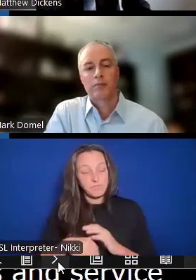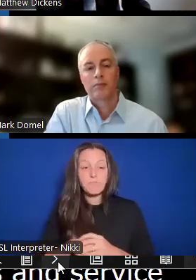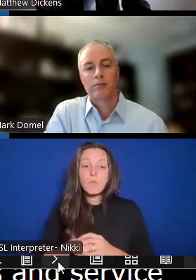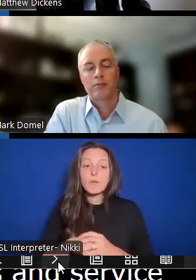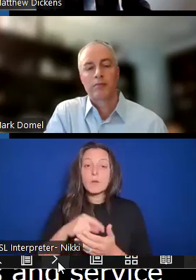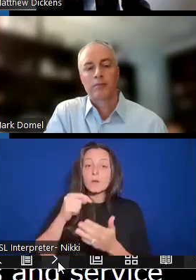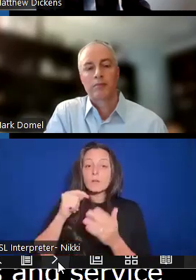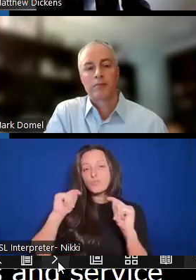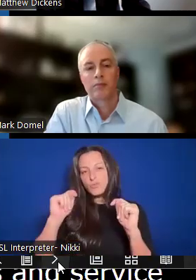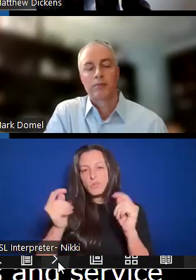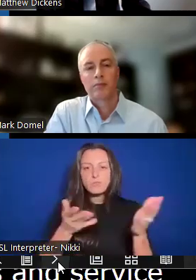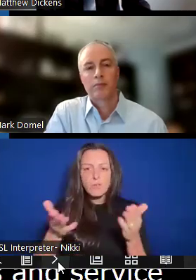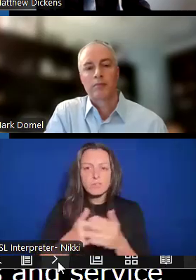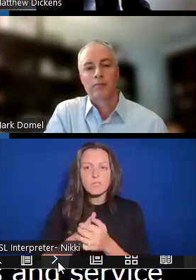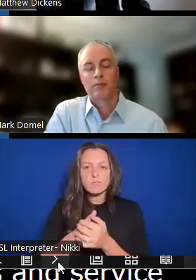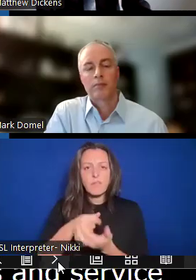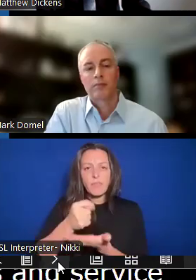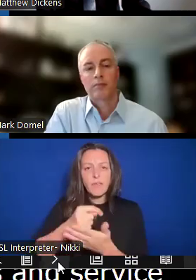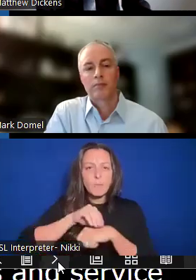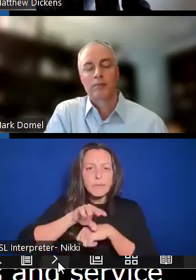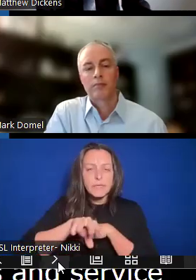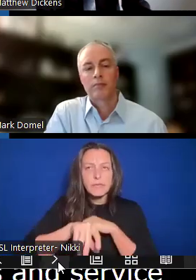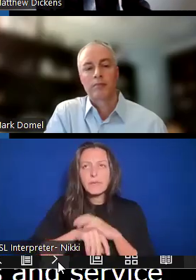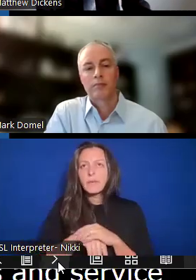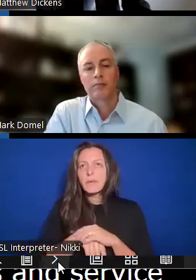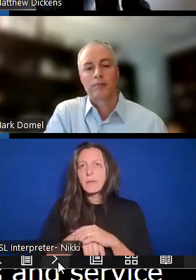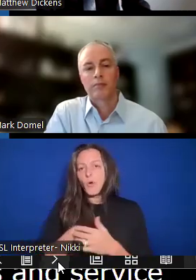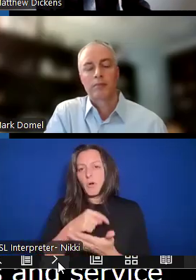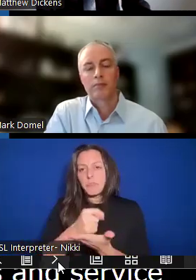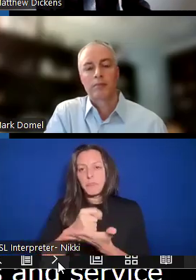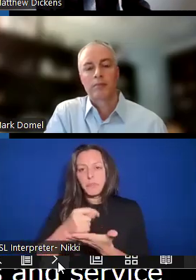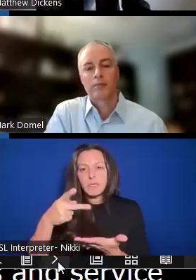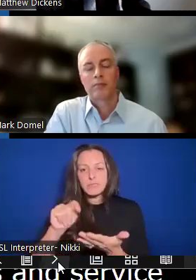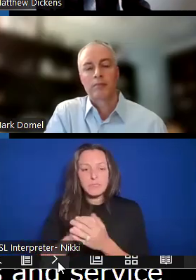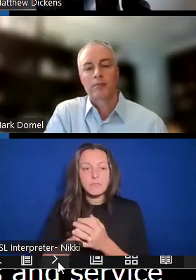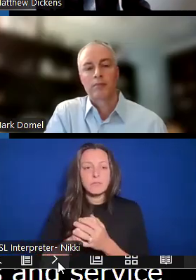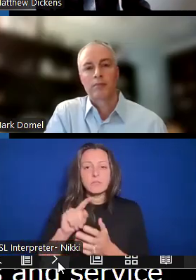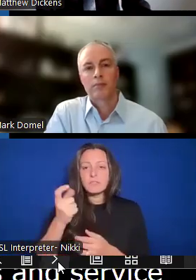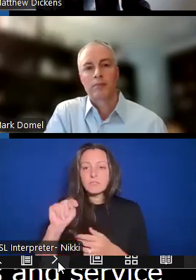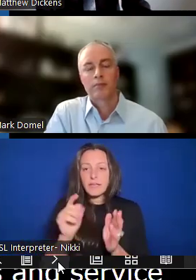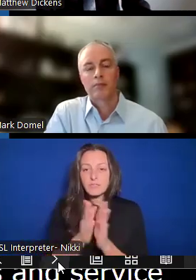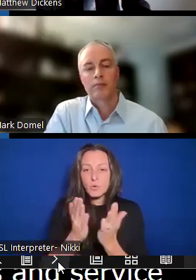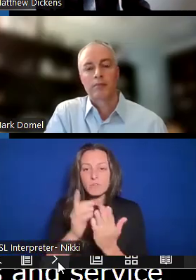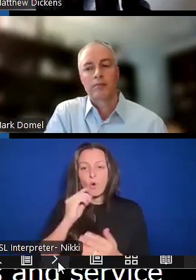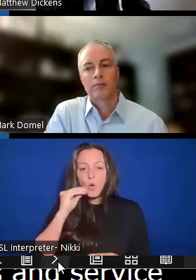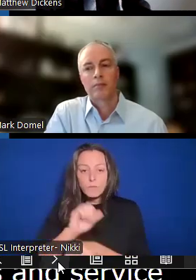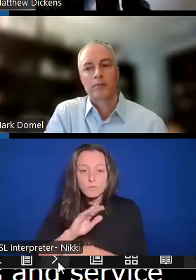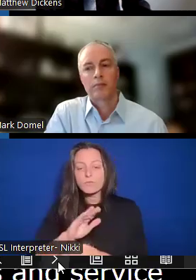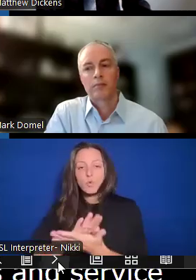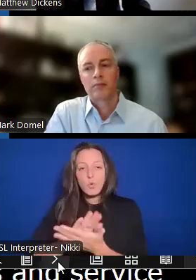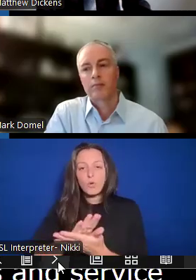tutoring services, therapies, um, textbooks for homeschoolers, curriculum for